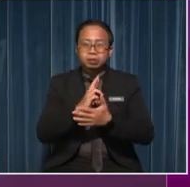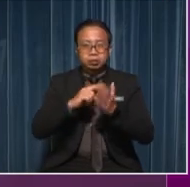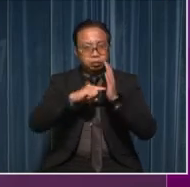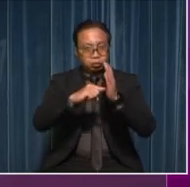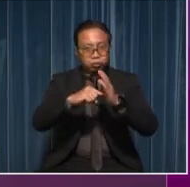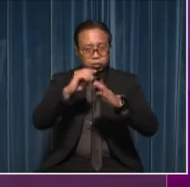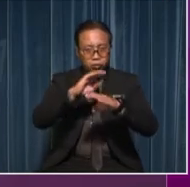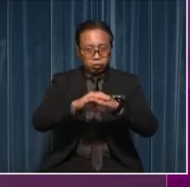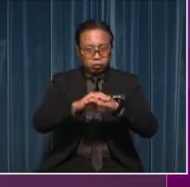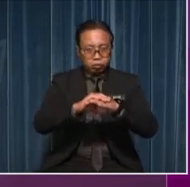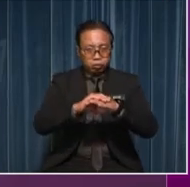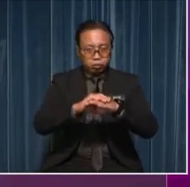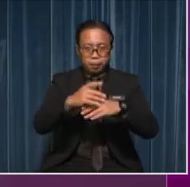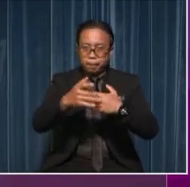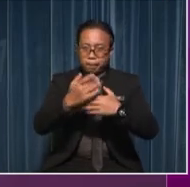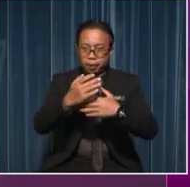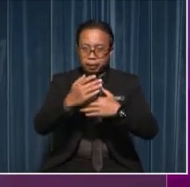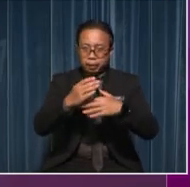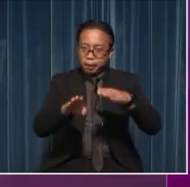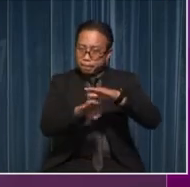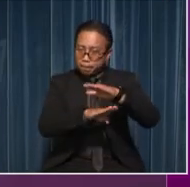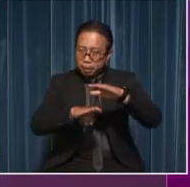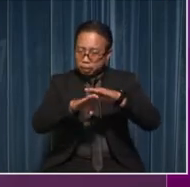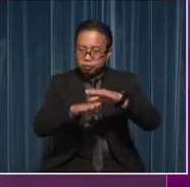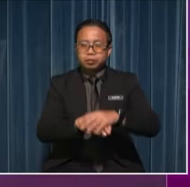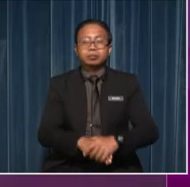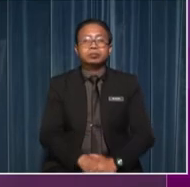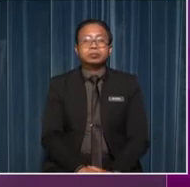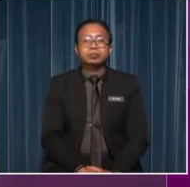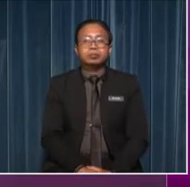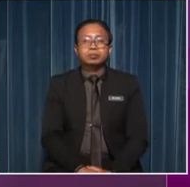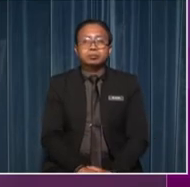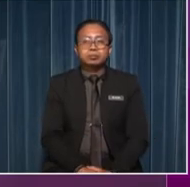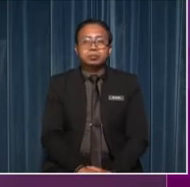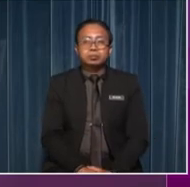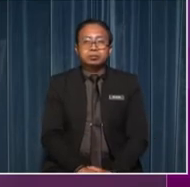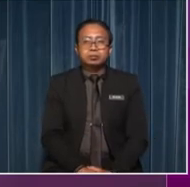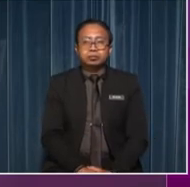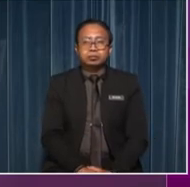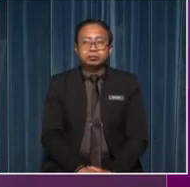the screen is called the base of this prism.